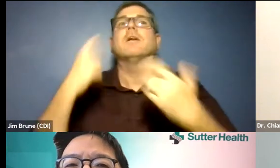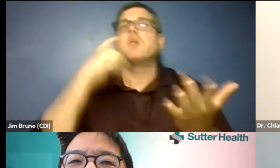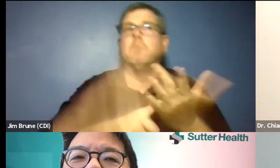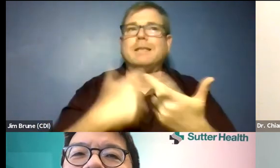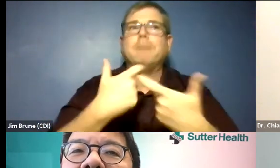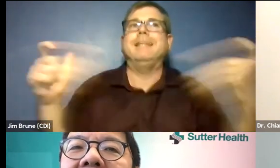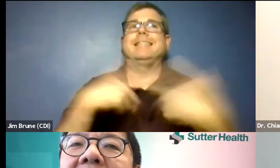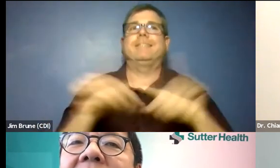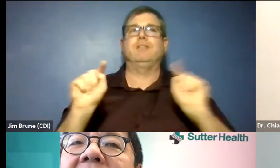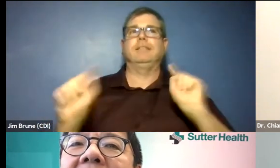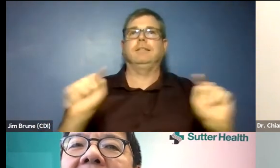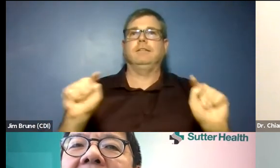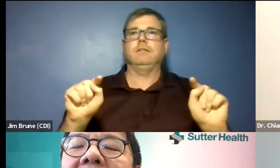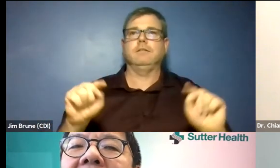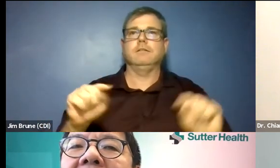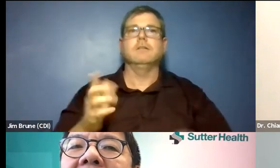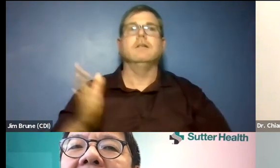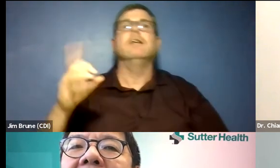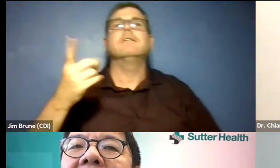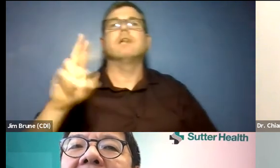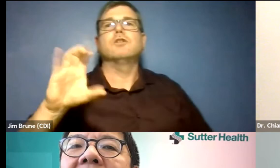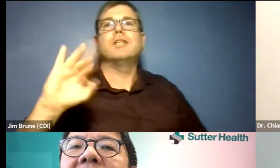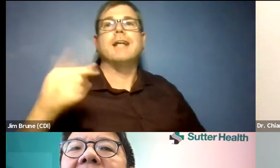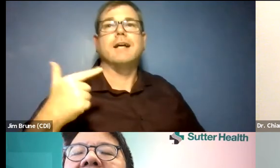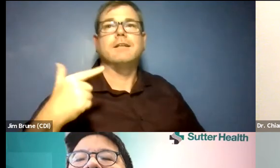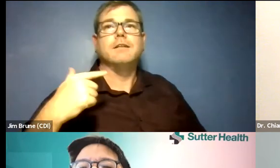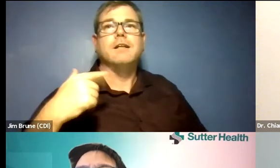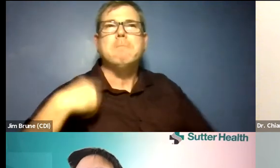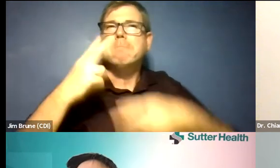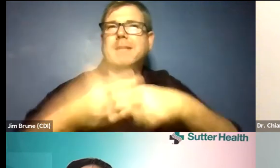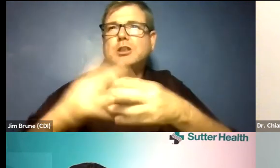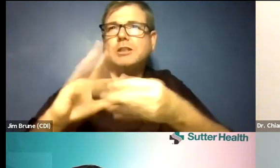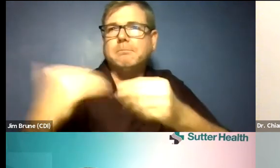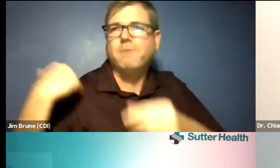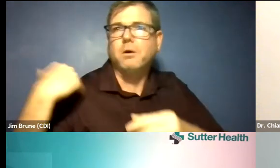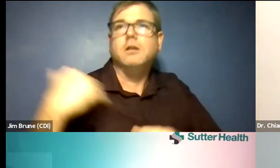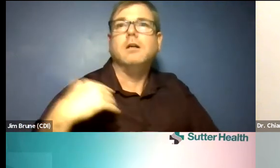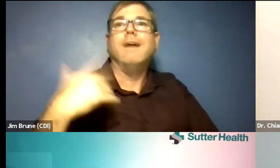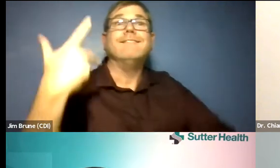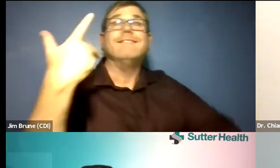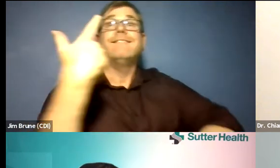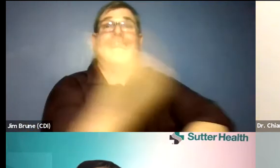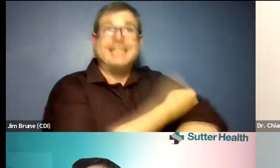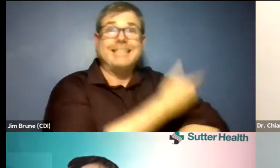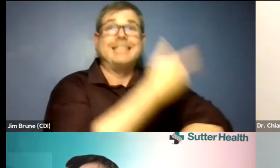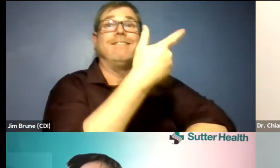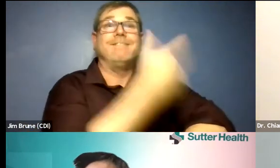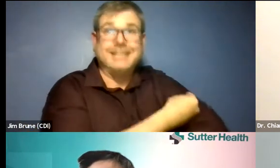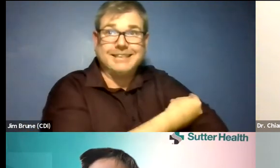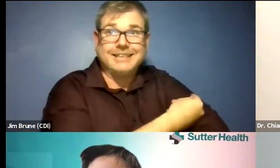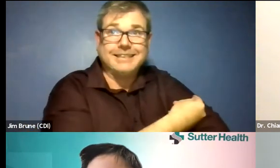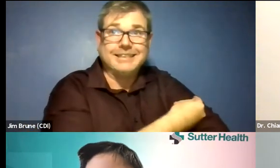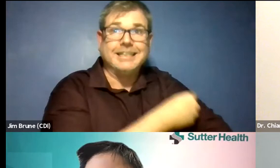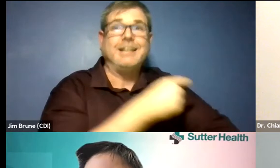That's right. And I'll just remind everyone, I mentioned this earlier, but if after you get the vaccine, you get COVID-like symptoms, you should still get